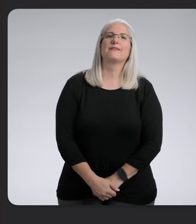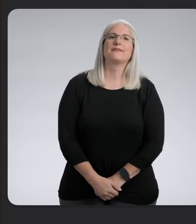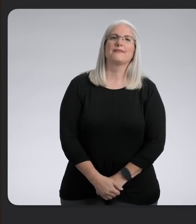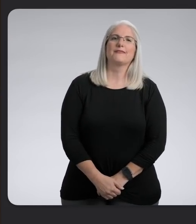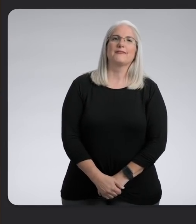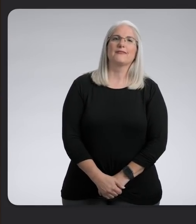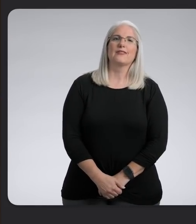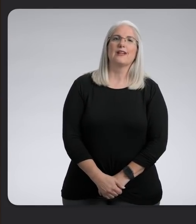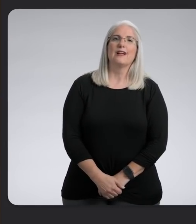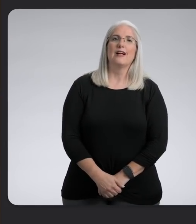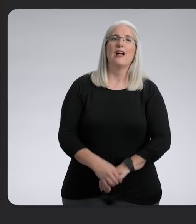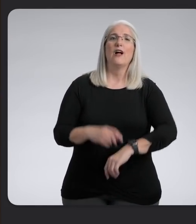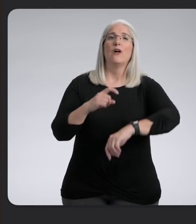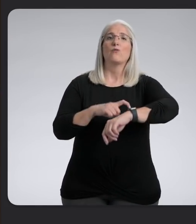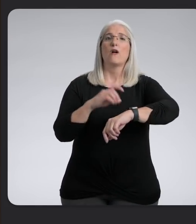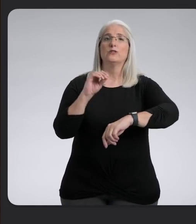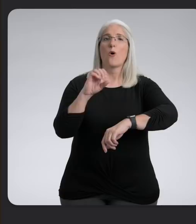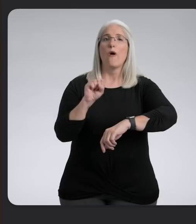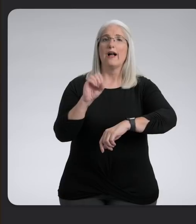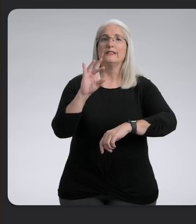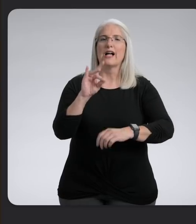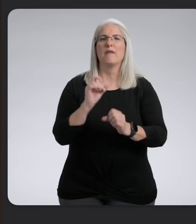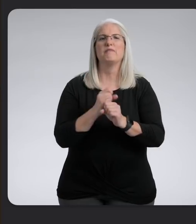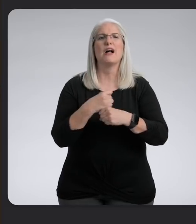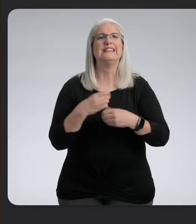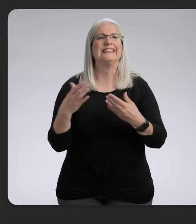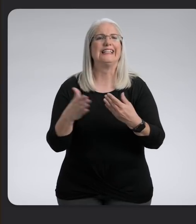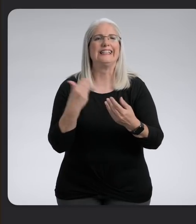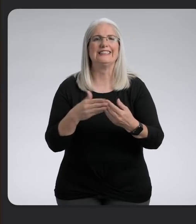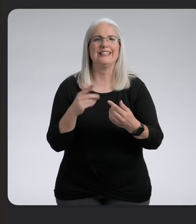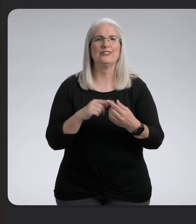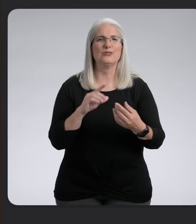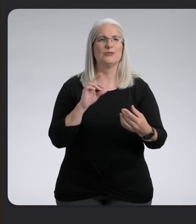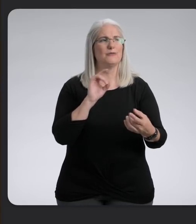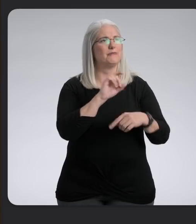watchOS 8 makes it easy to send the perfect message right from your wrist.